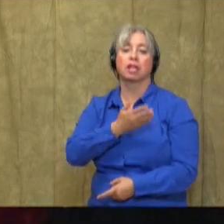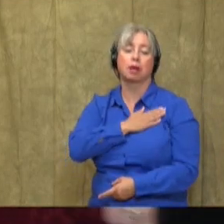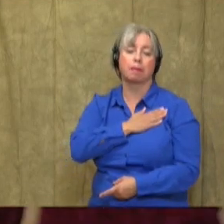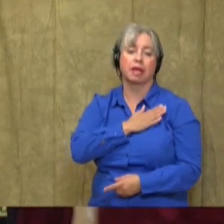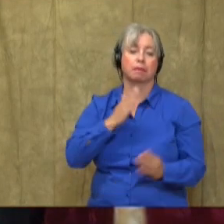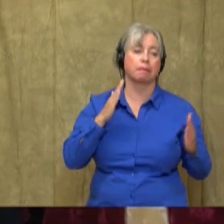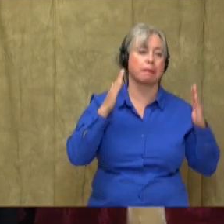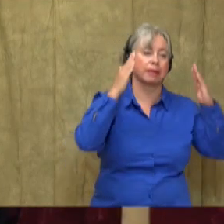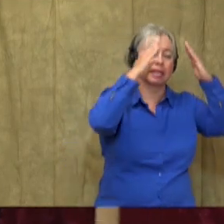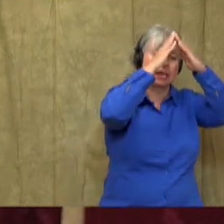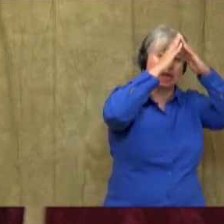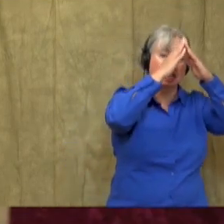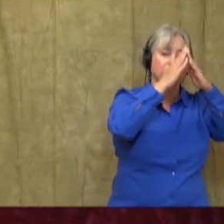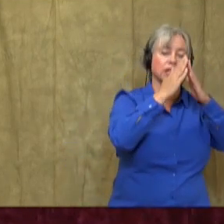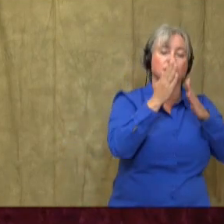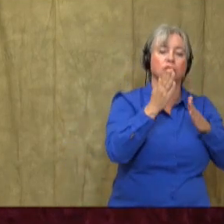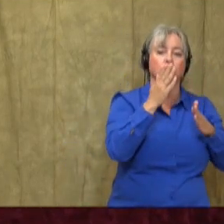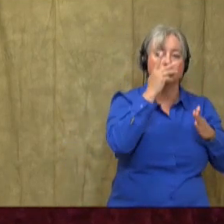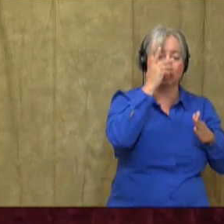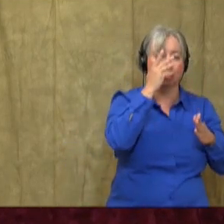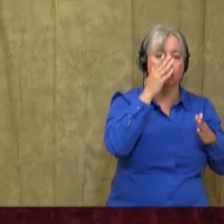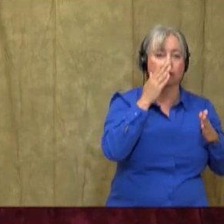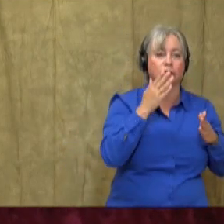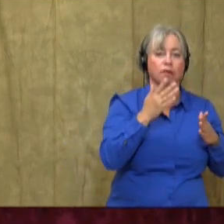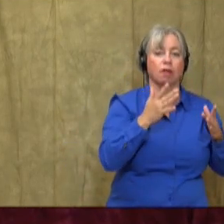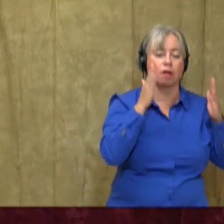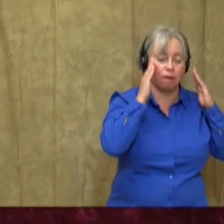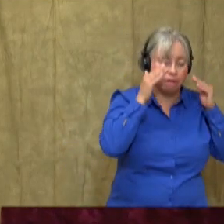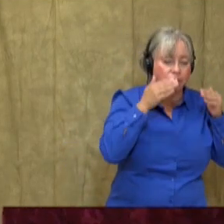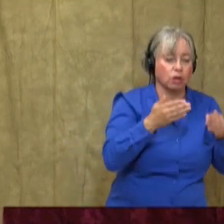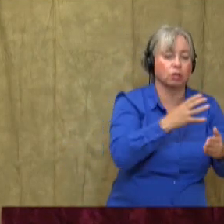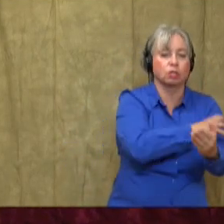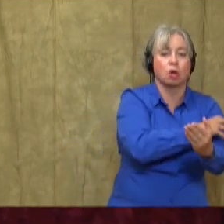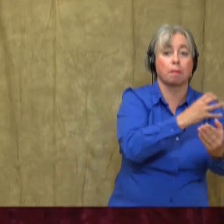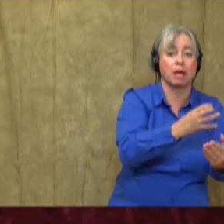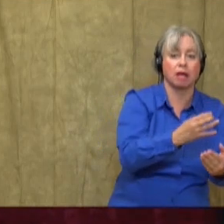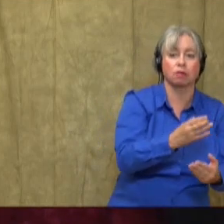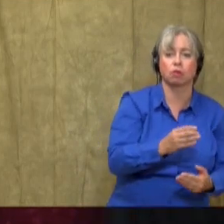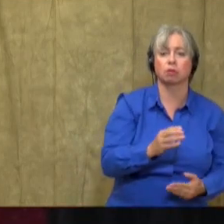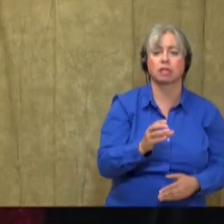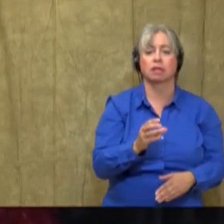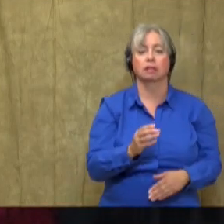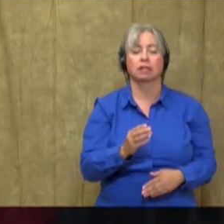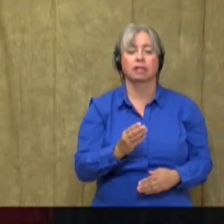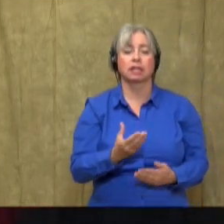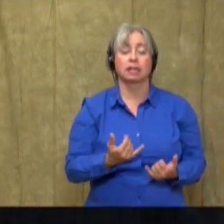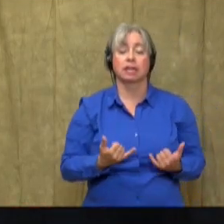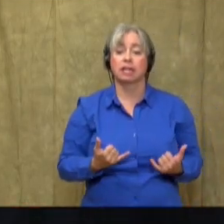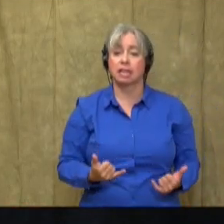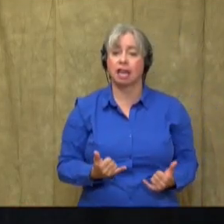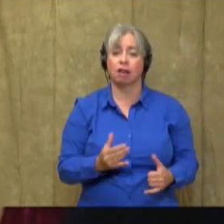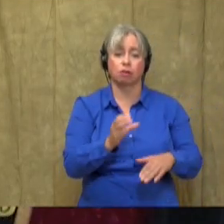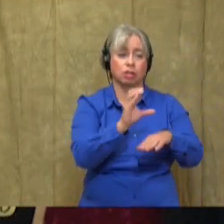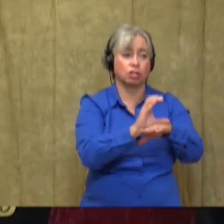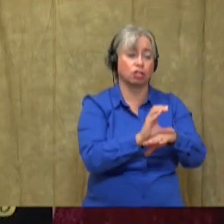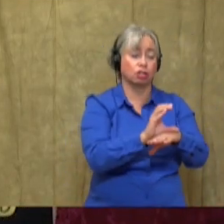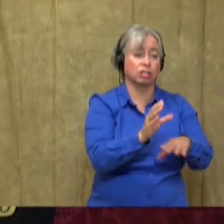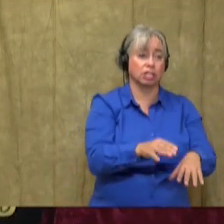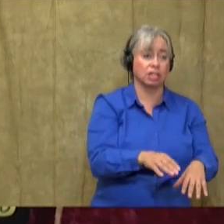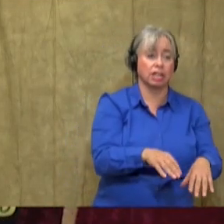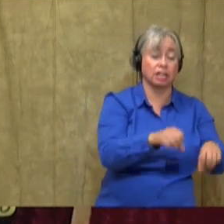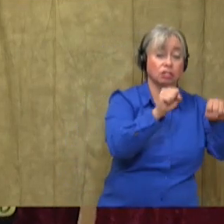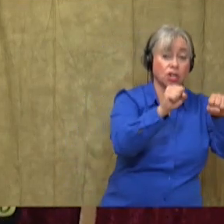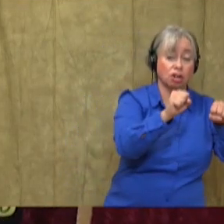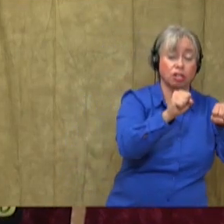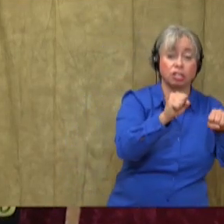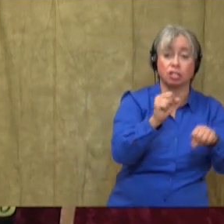So speaking of that, who was in charge? Was the church in charge, or was the king in charge? Well, there was a